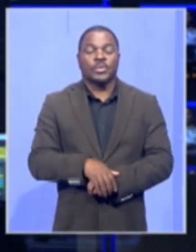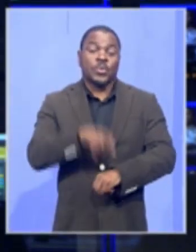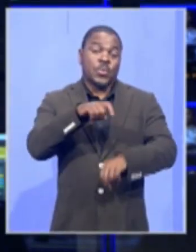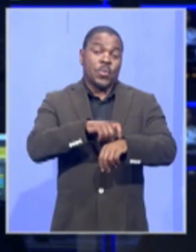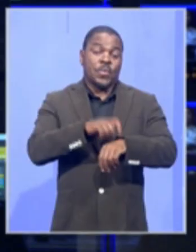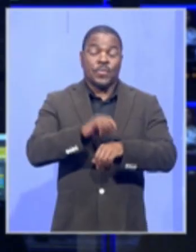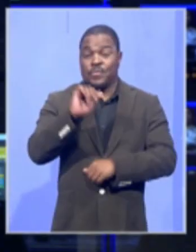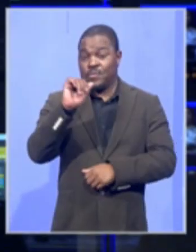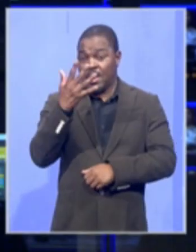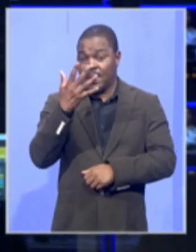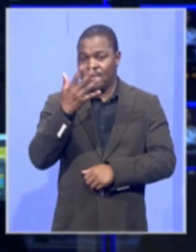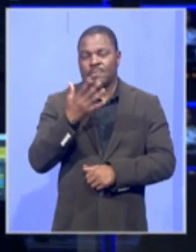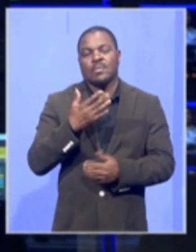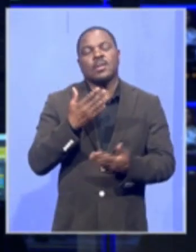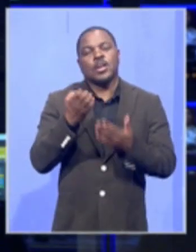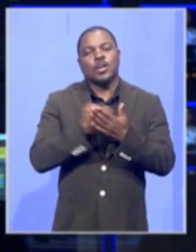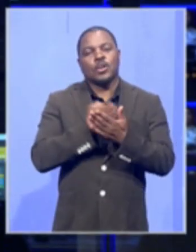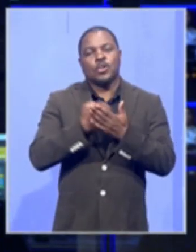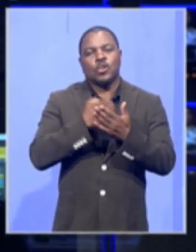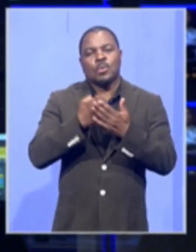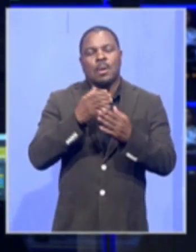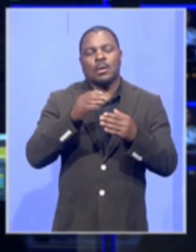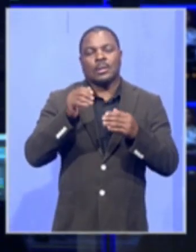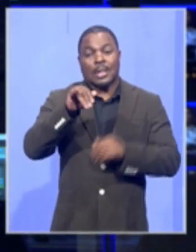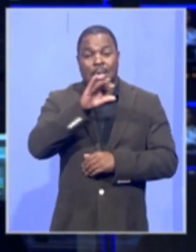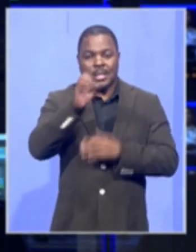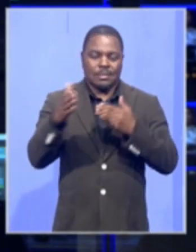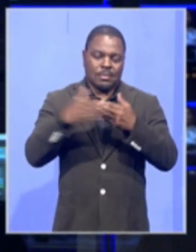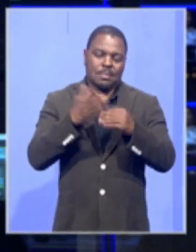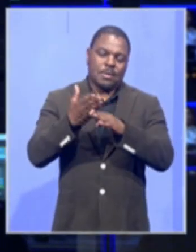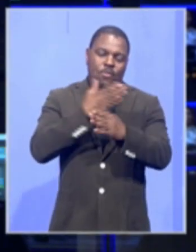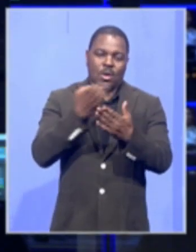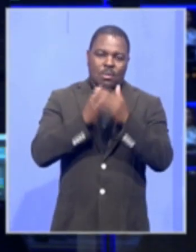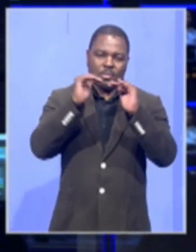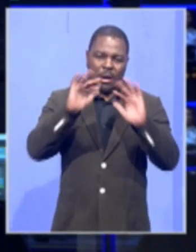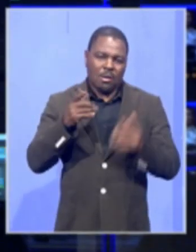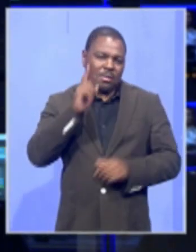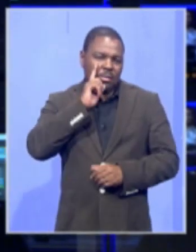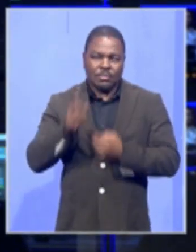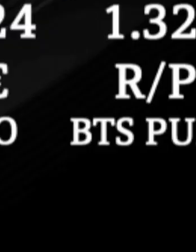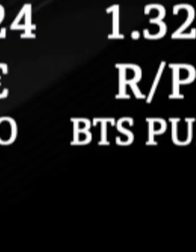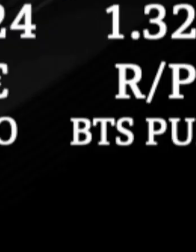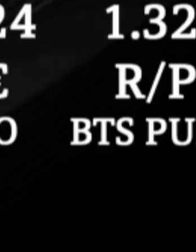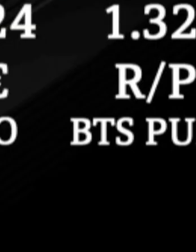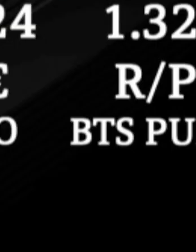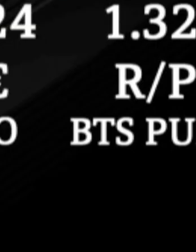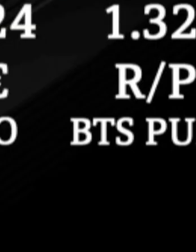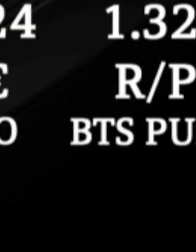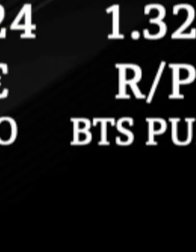Jwale ha re bone hore mebaraka e sebeditse jwang ha JSE kwalwa horeng ya bohlano.